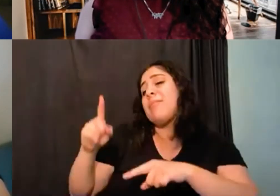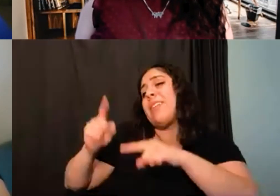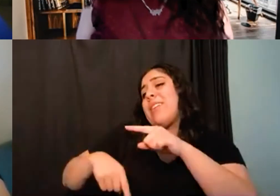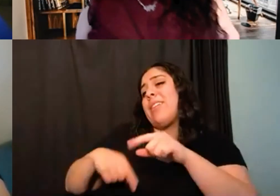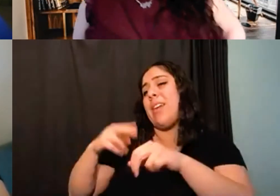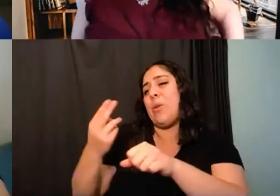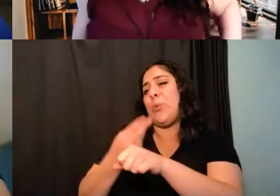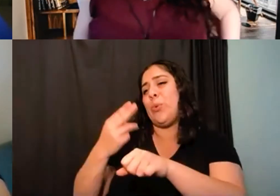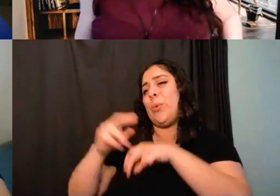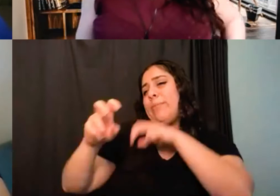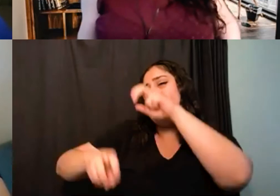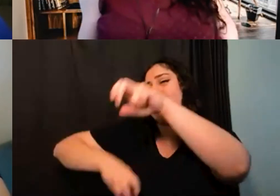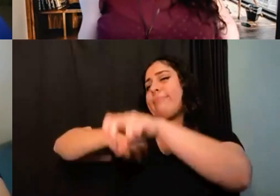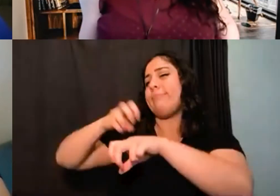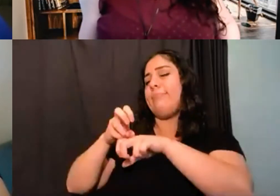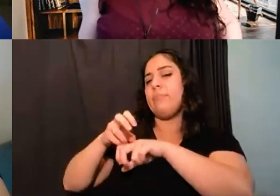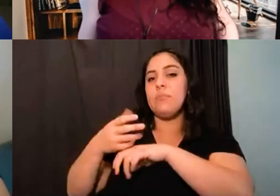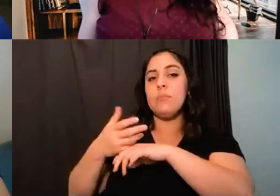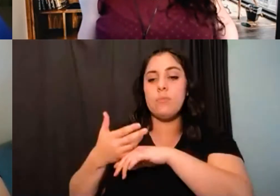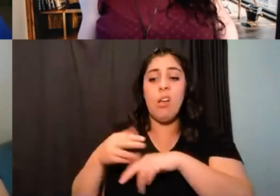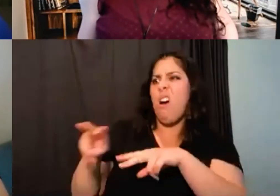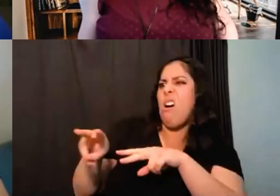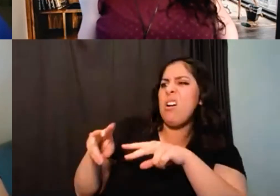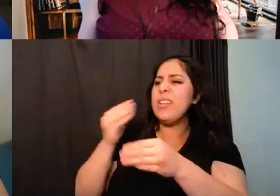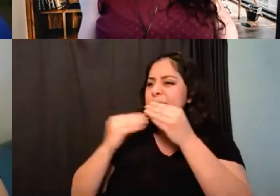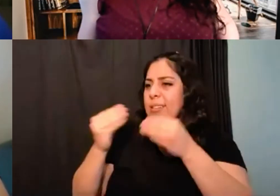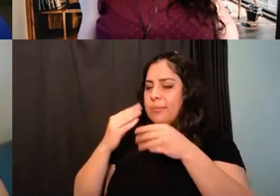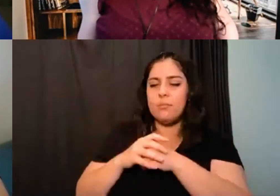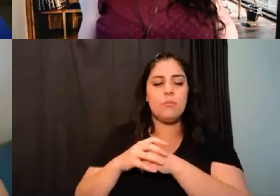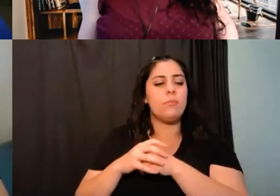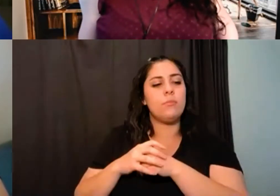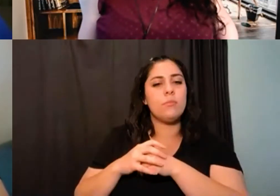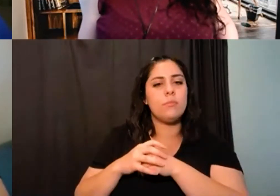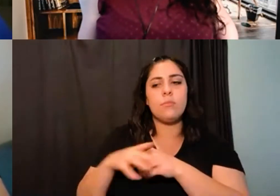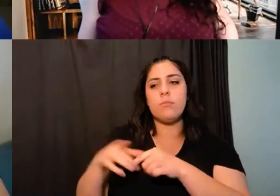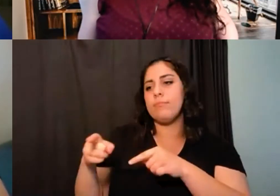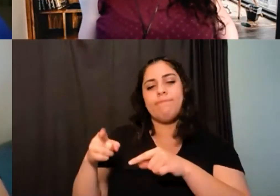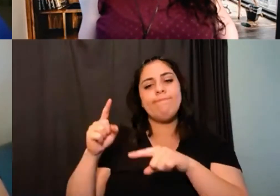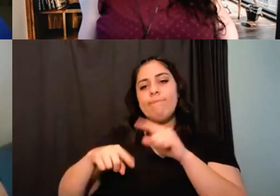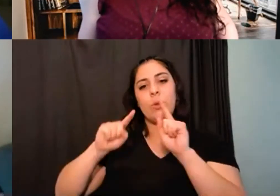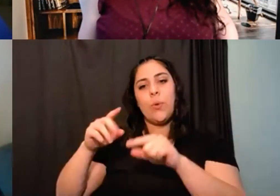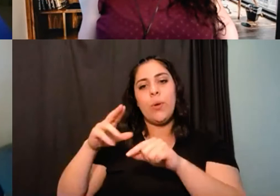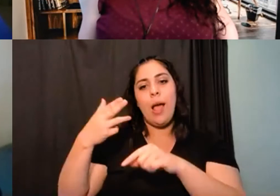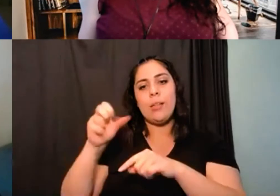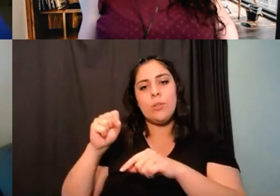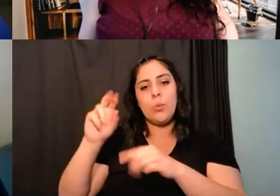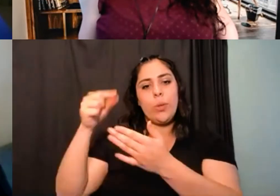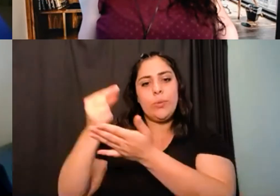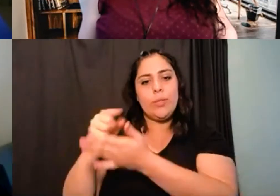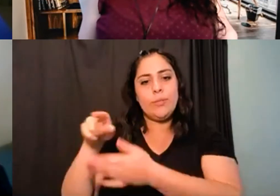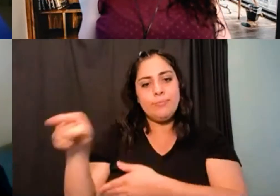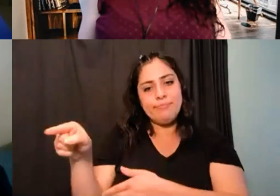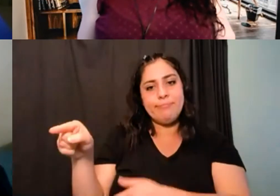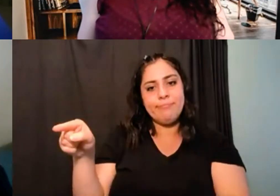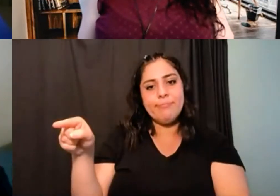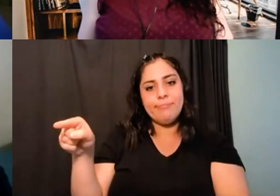carnival, a look at her eat, a missed high school graduation. I am more